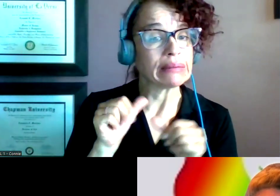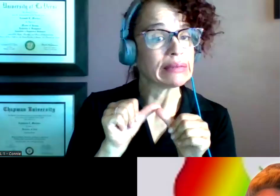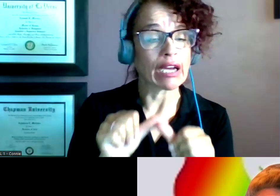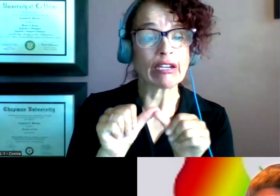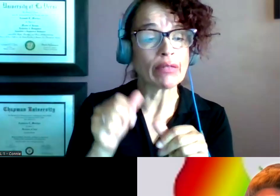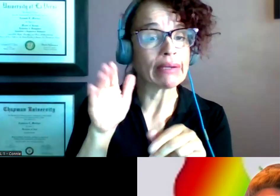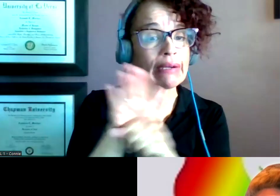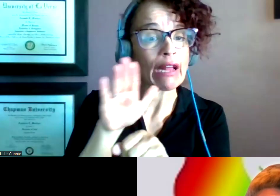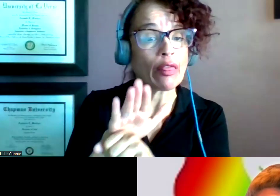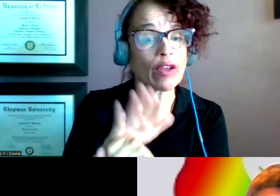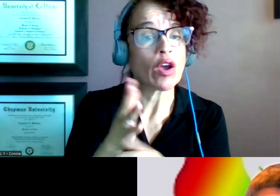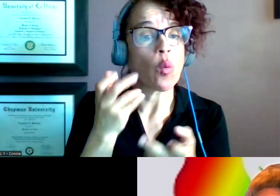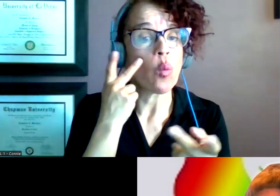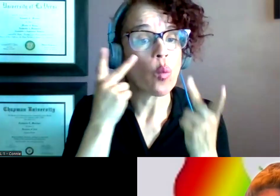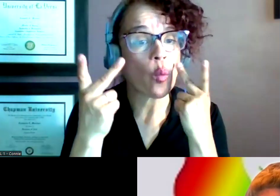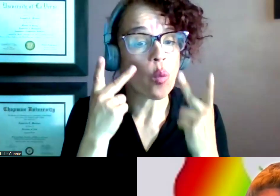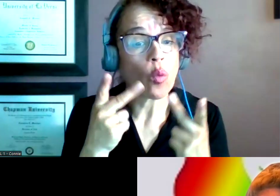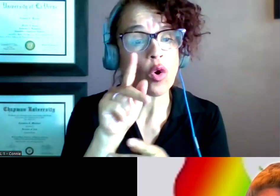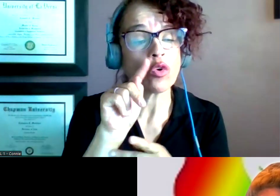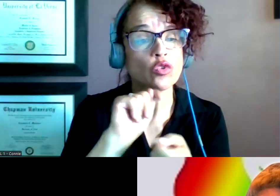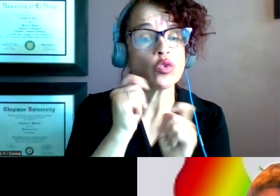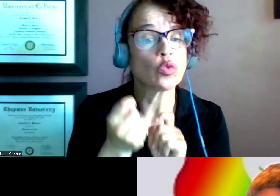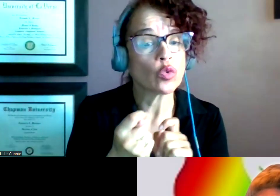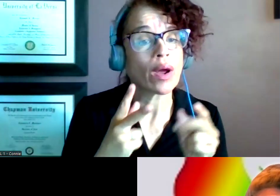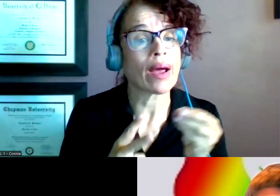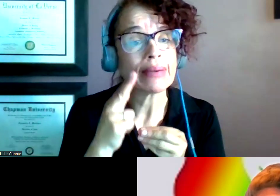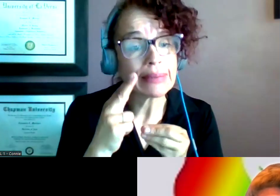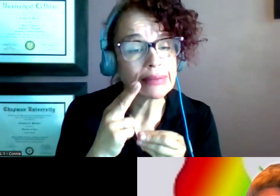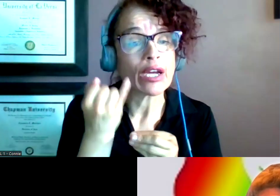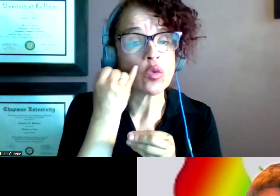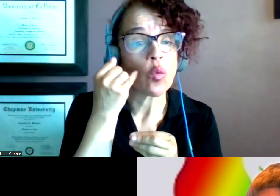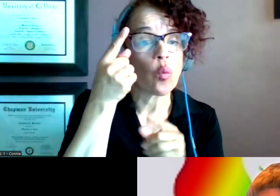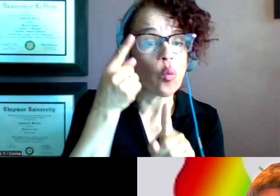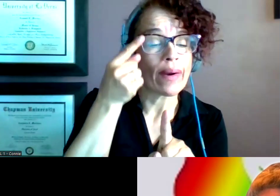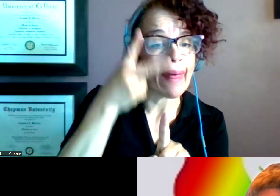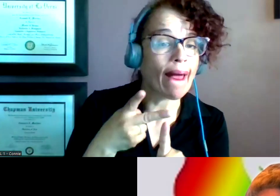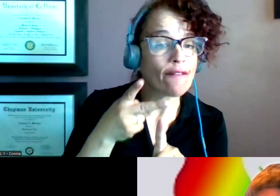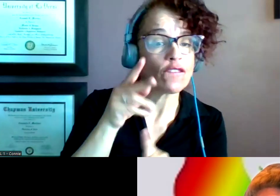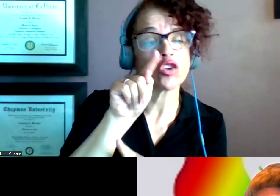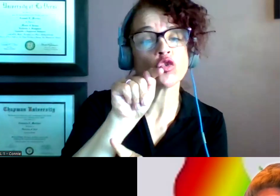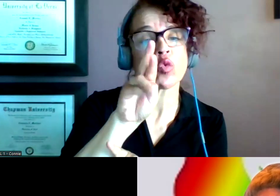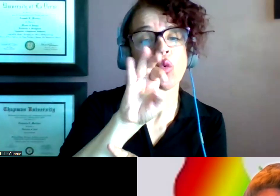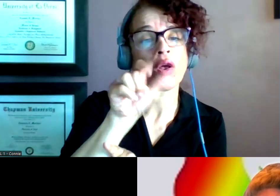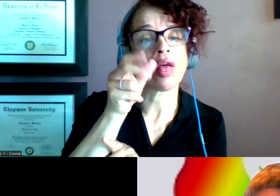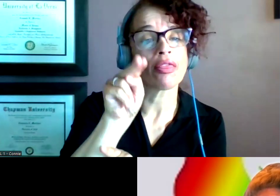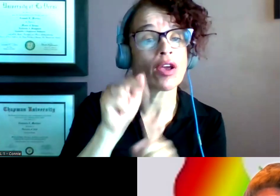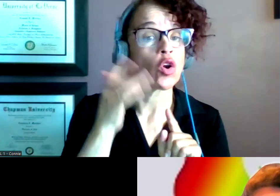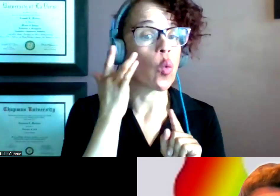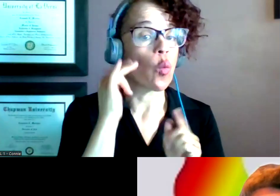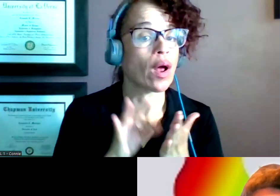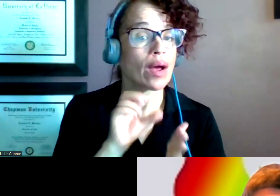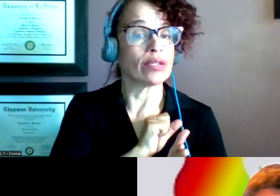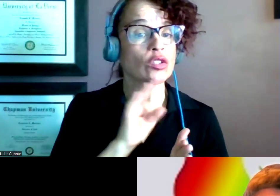enough and want to see $2 trillion in cuts as opposed to $1.5 trillion. While our California senators